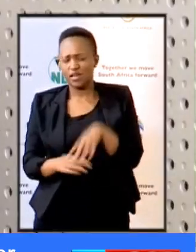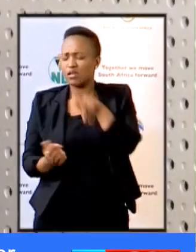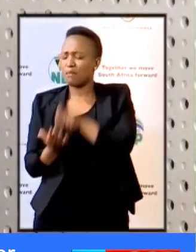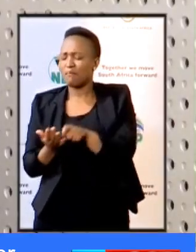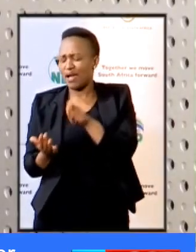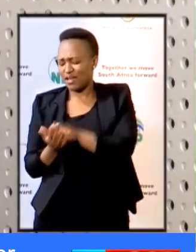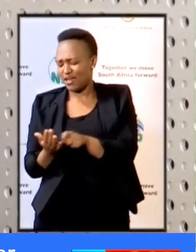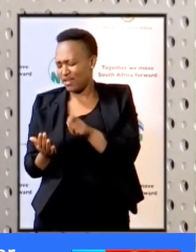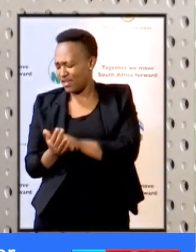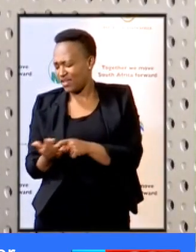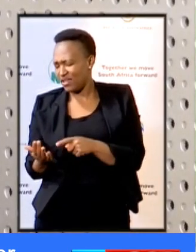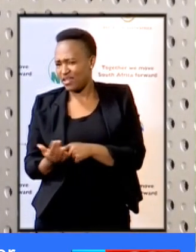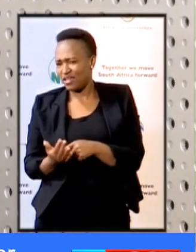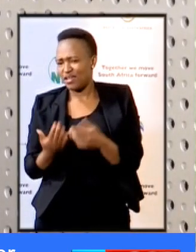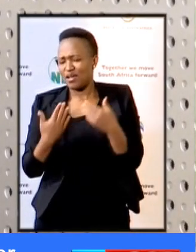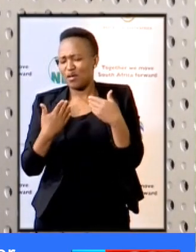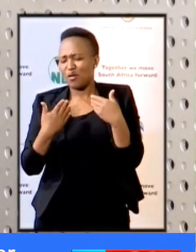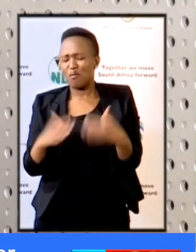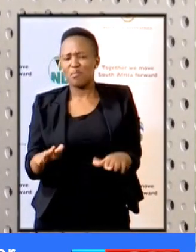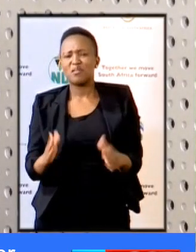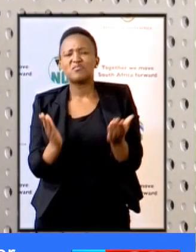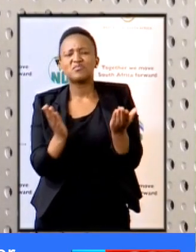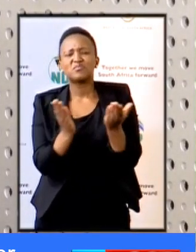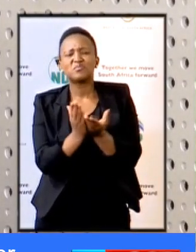The opening of schools have to be